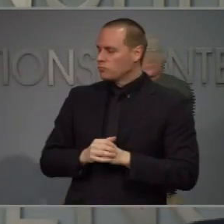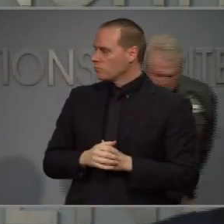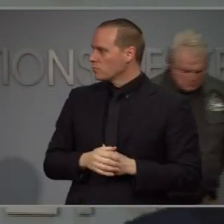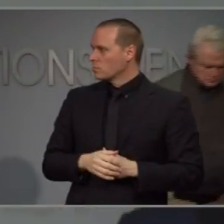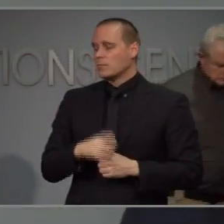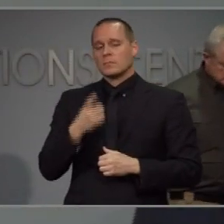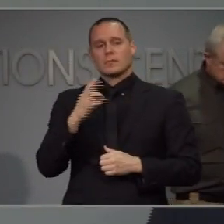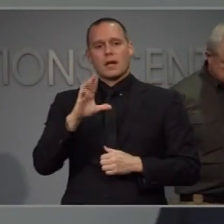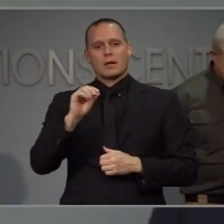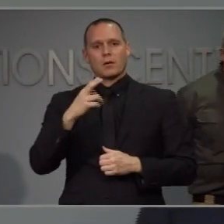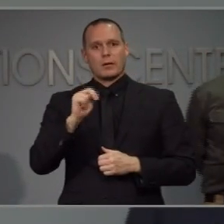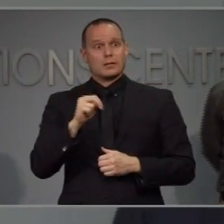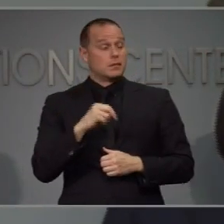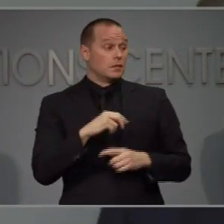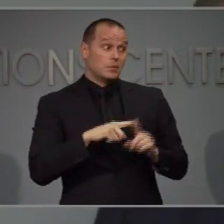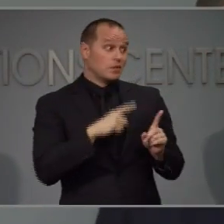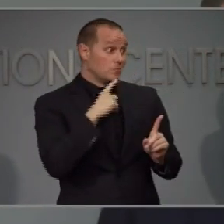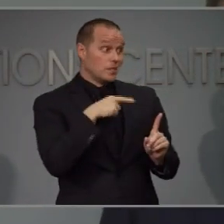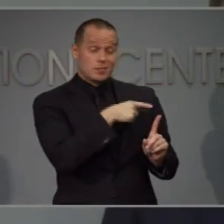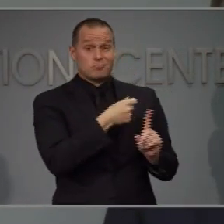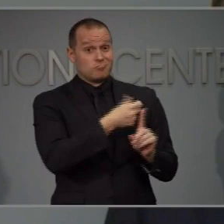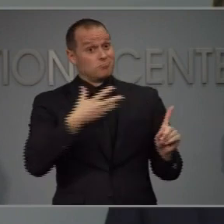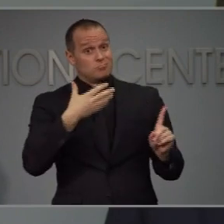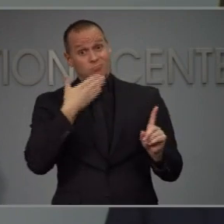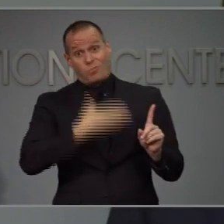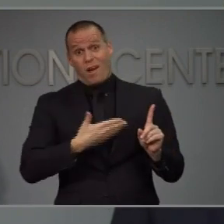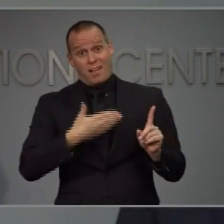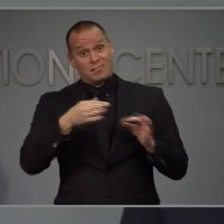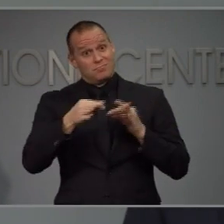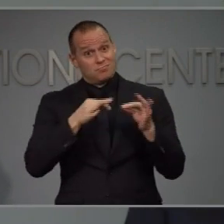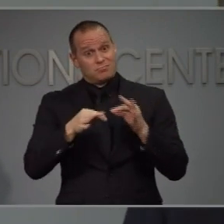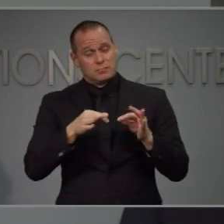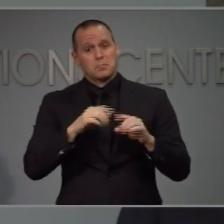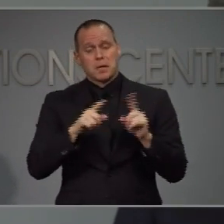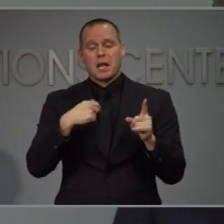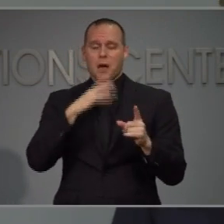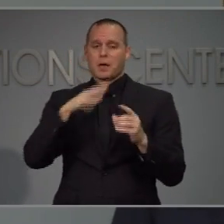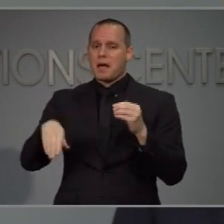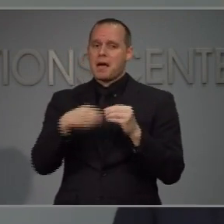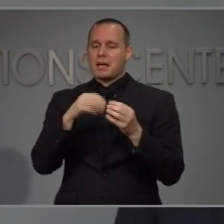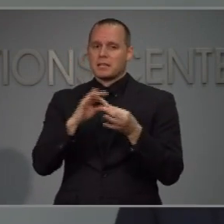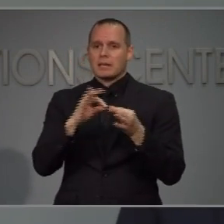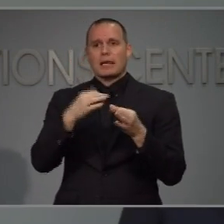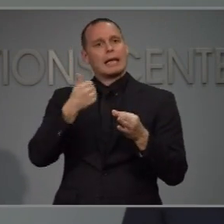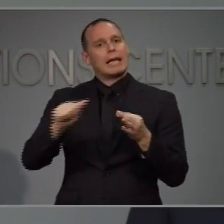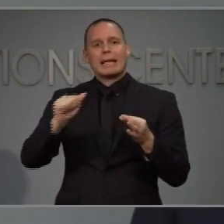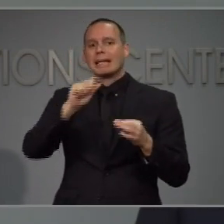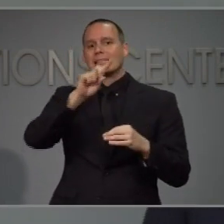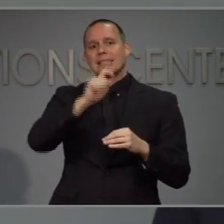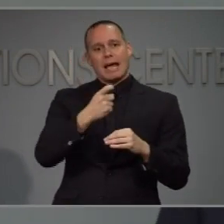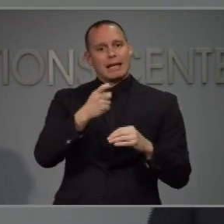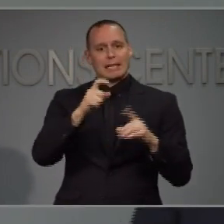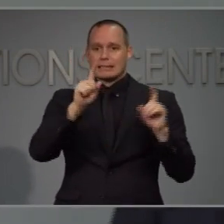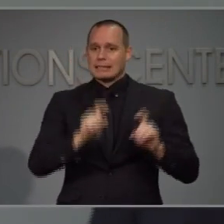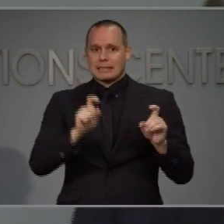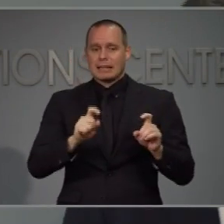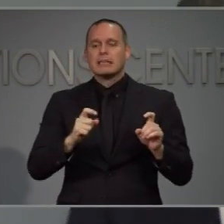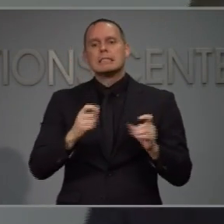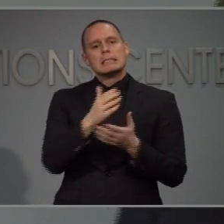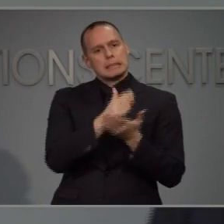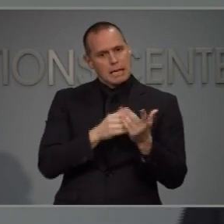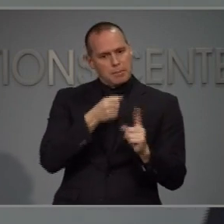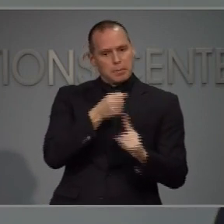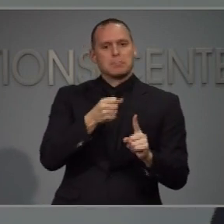Well, Governor, you covered that exceptionally well. So what I would just say is that any diagnostic test we know has some false